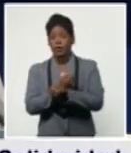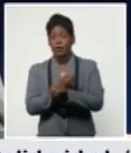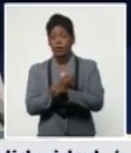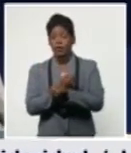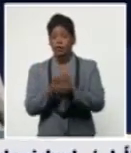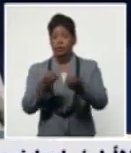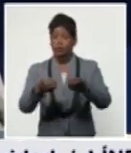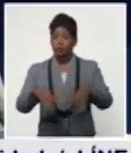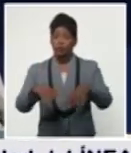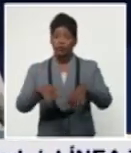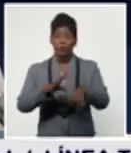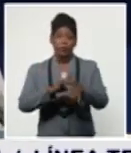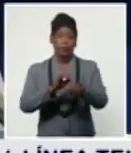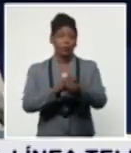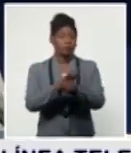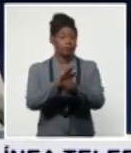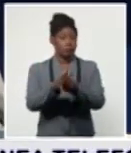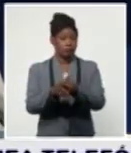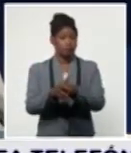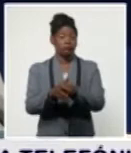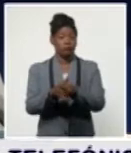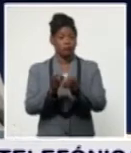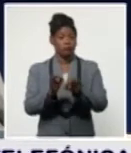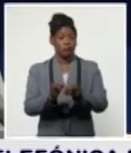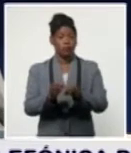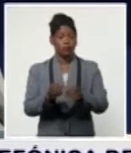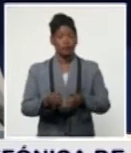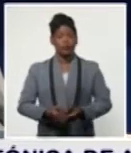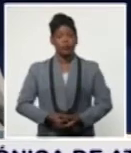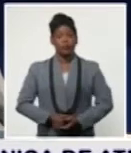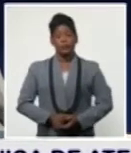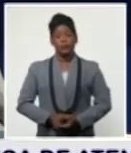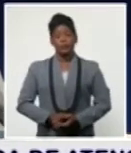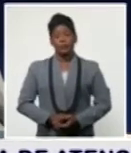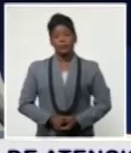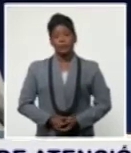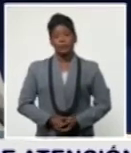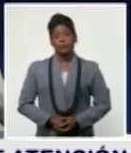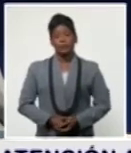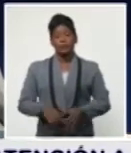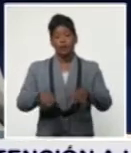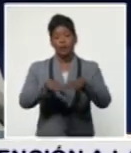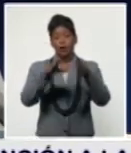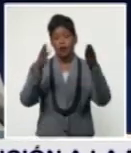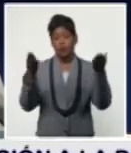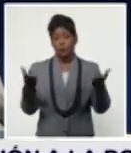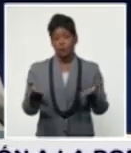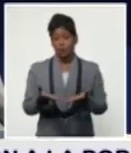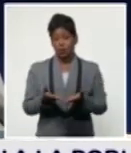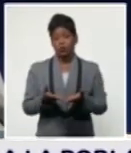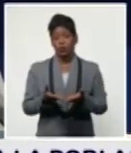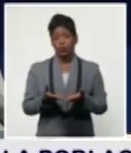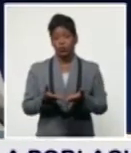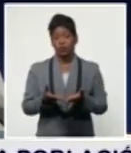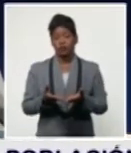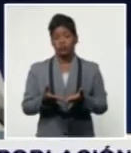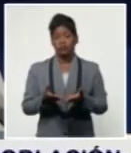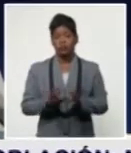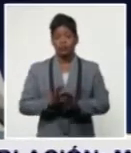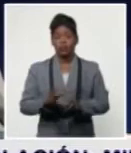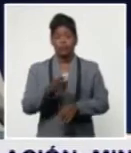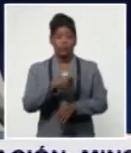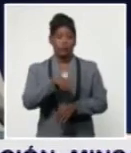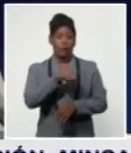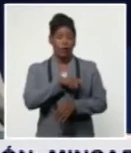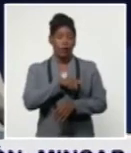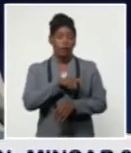be extremely careful due to the risks derived from the behavior of this disease and the way it is spreading